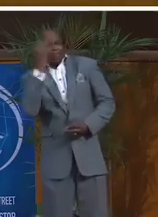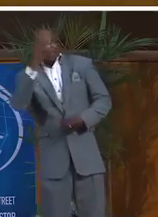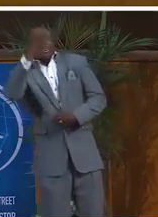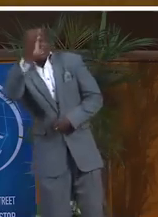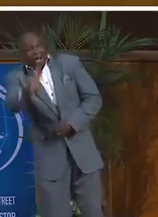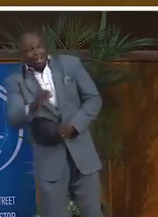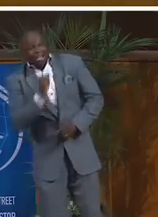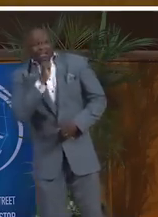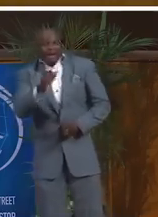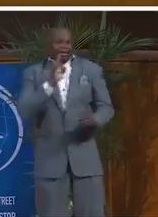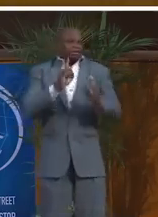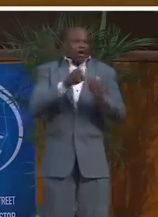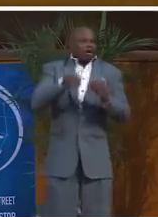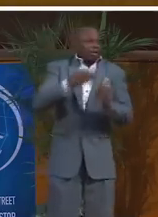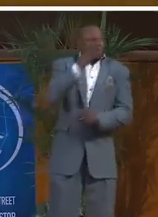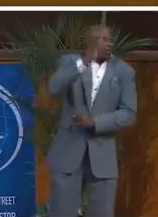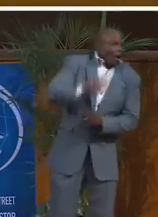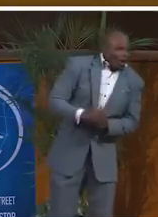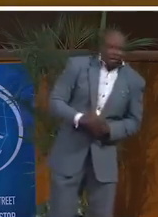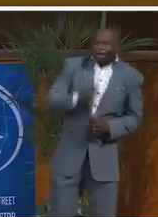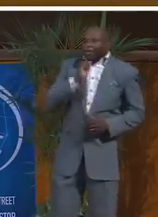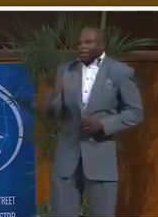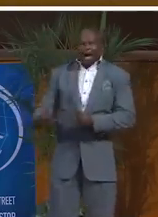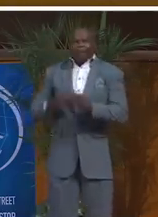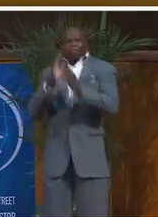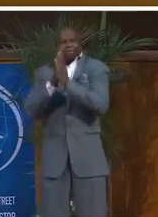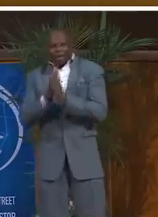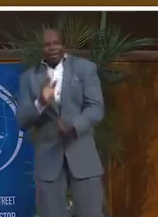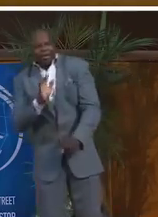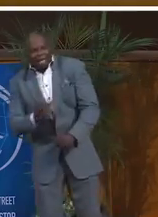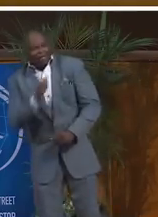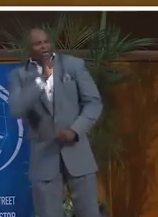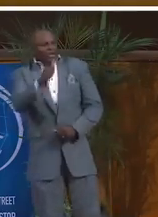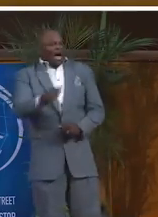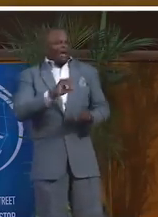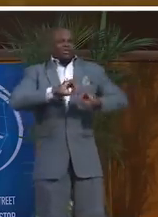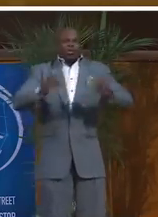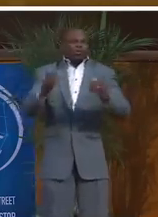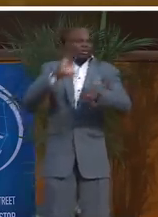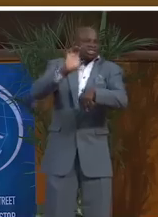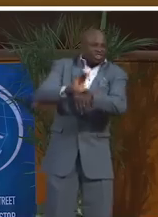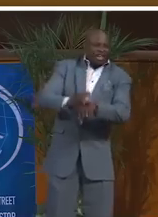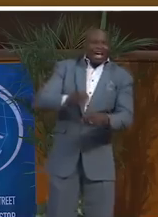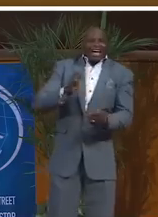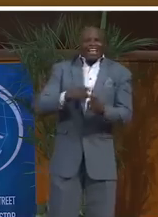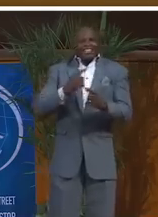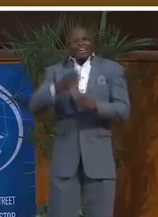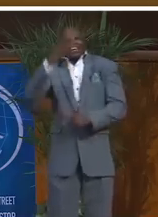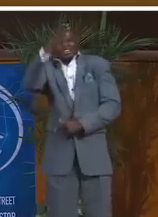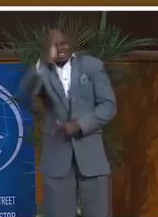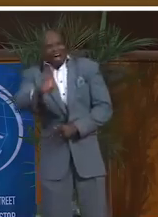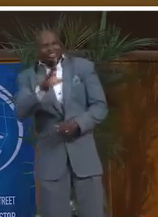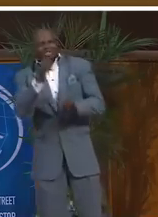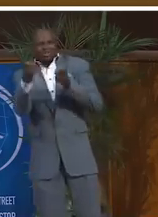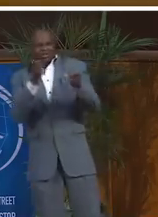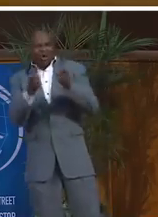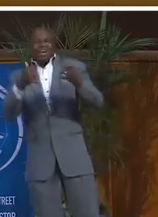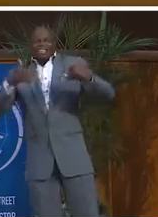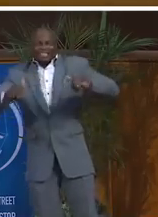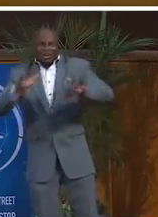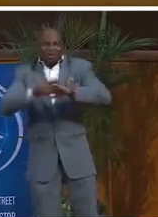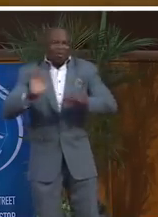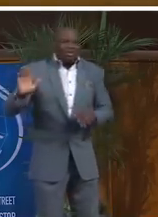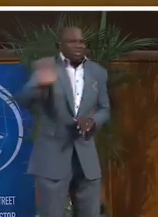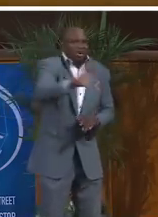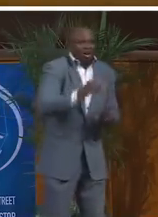God, you weren't talking to God, you weren't praying, you wasn't in nobody's church, and yet the hand of God was still on